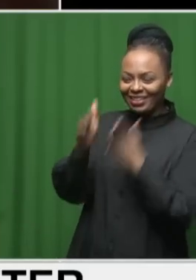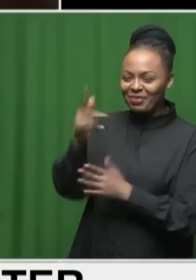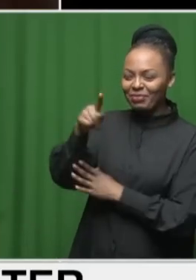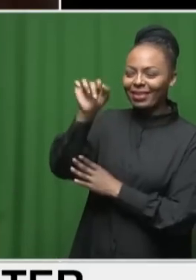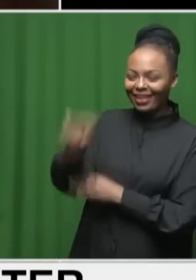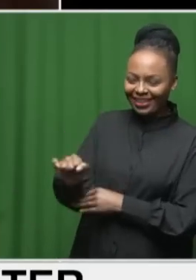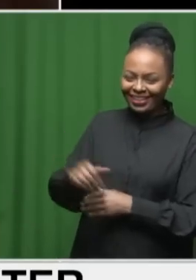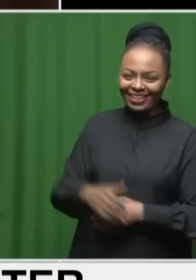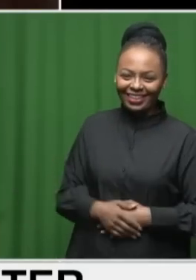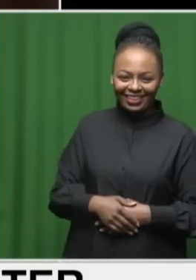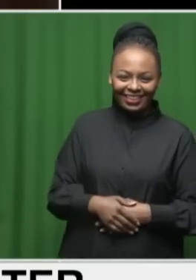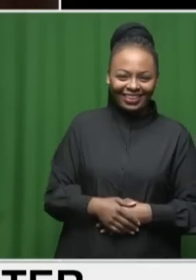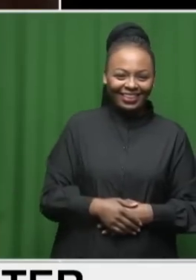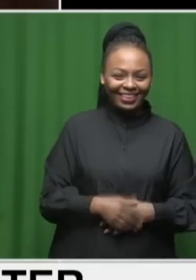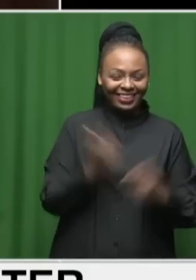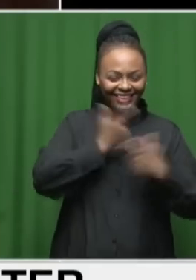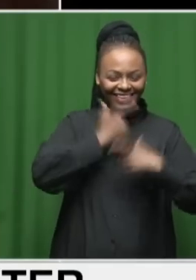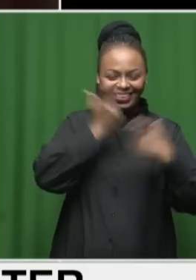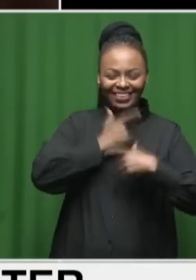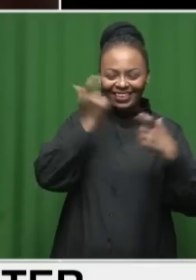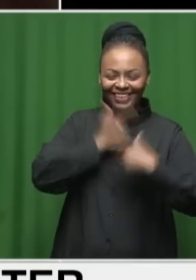people.